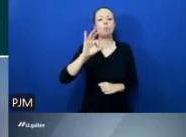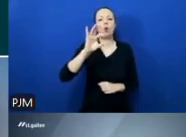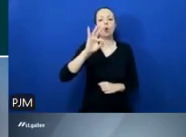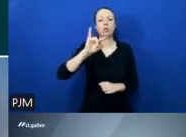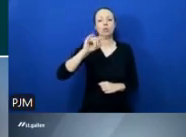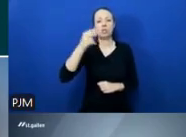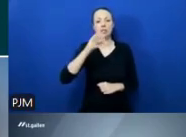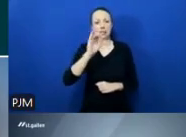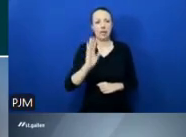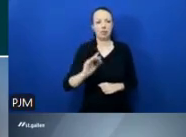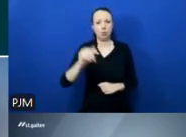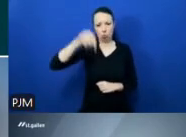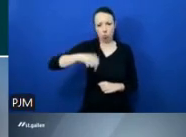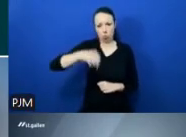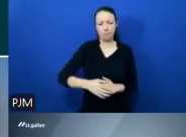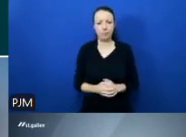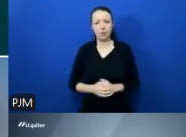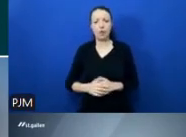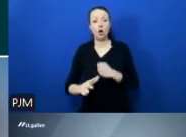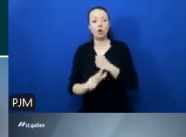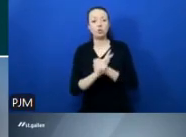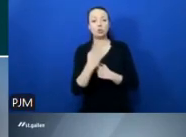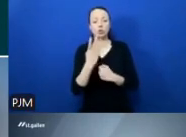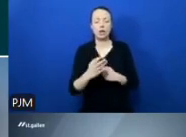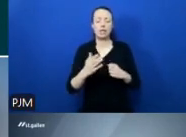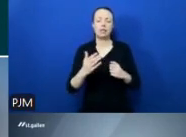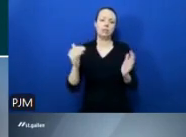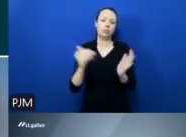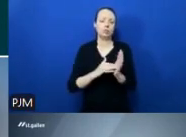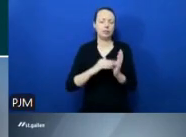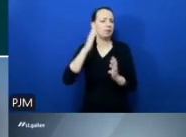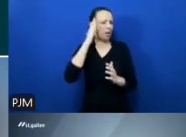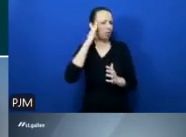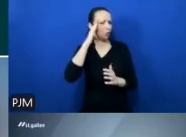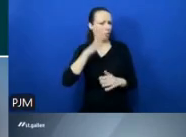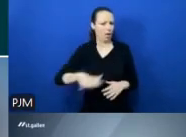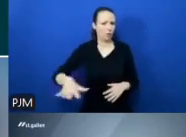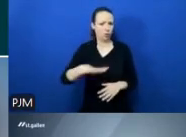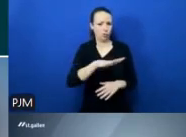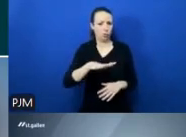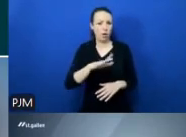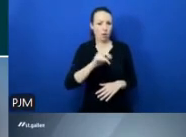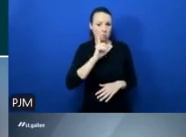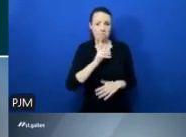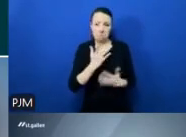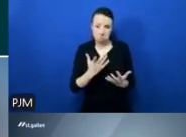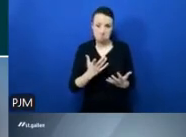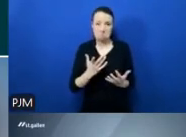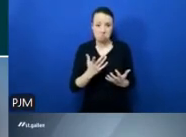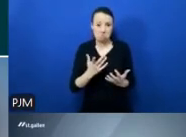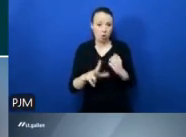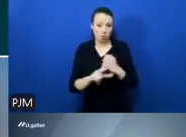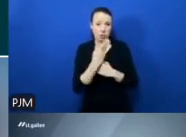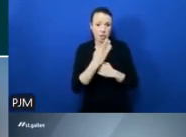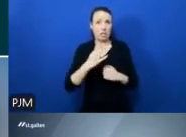Lake. The population is about 84,000 inhabitants. For Switzerland,